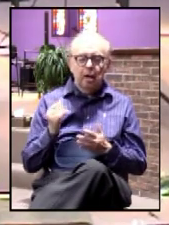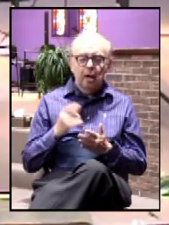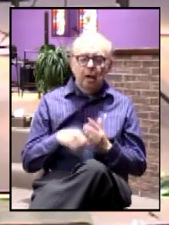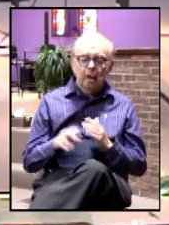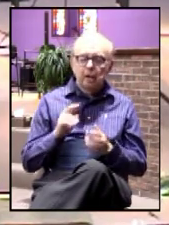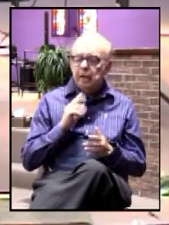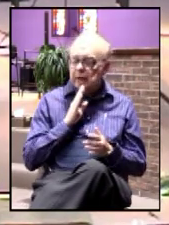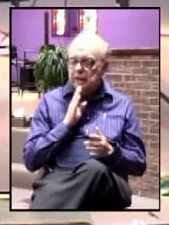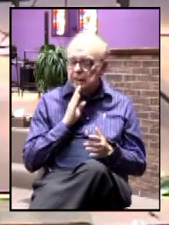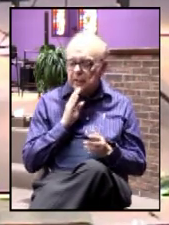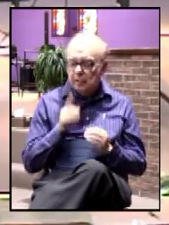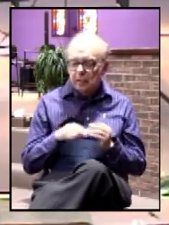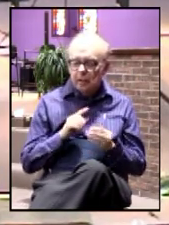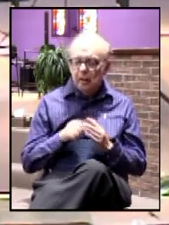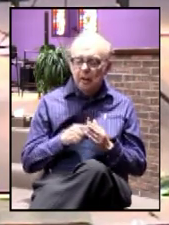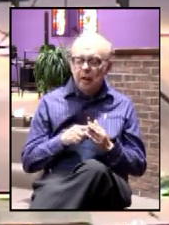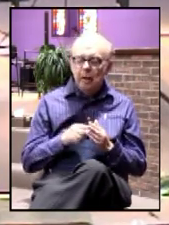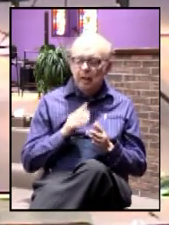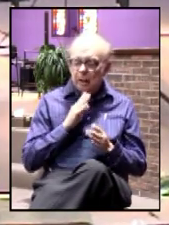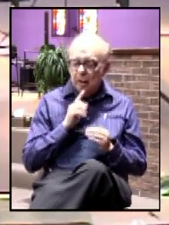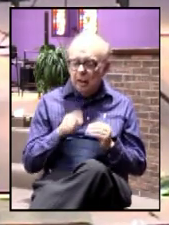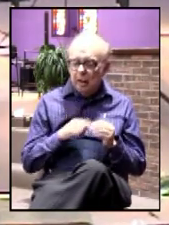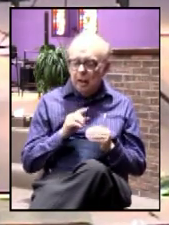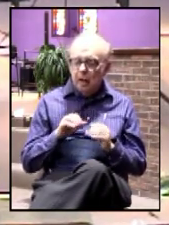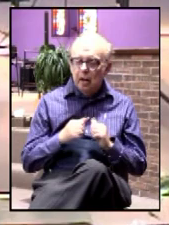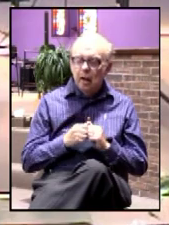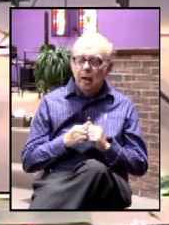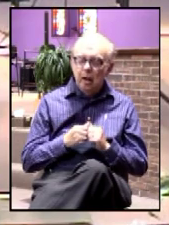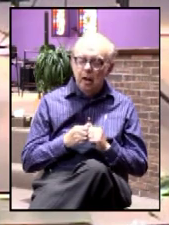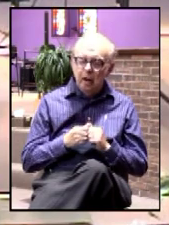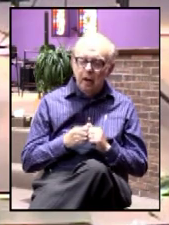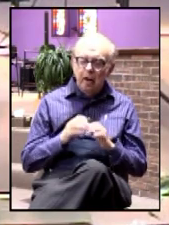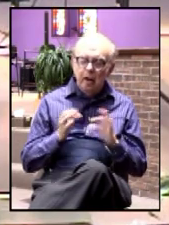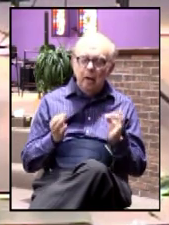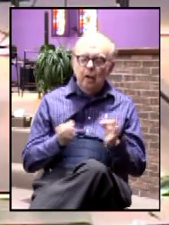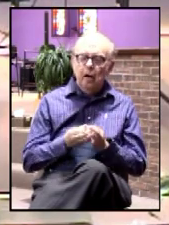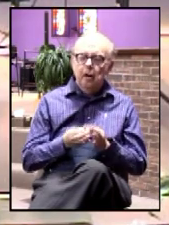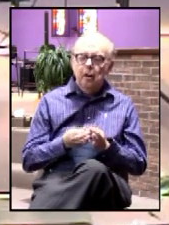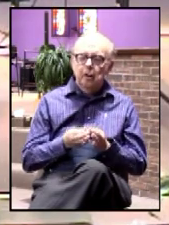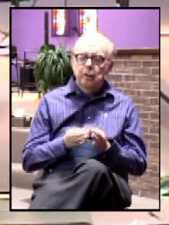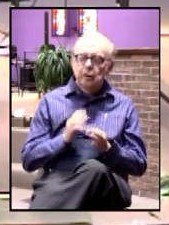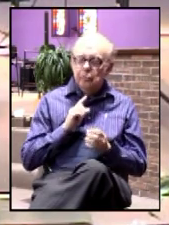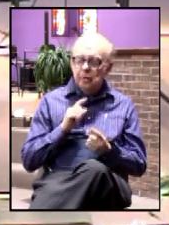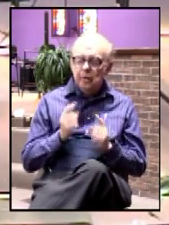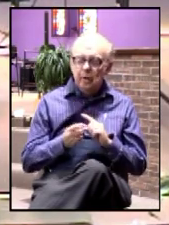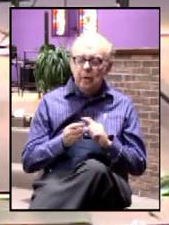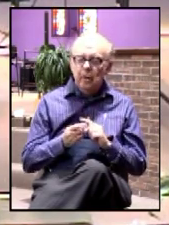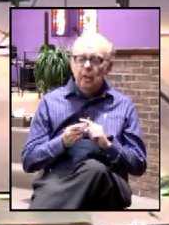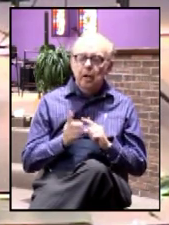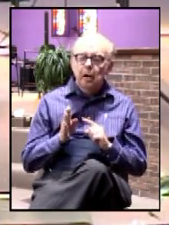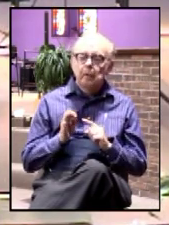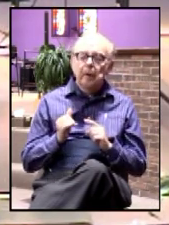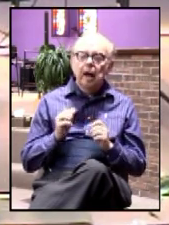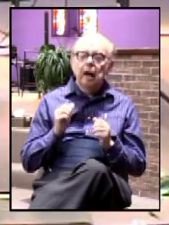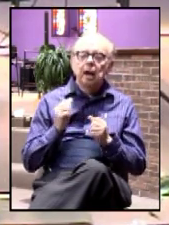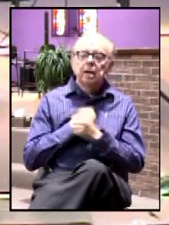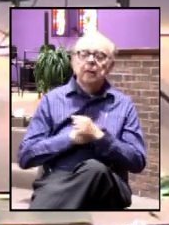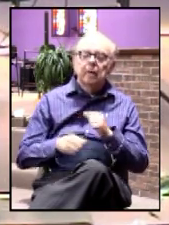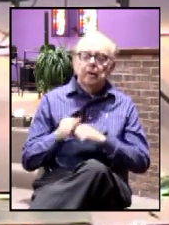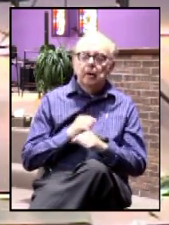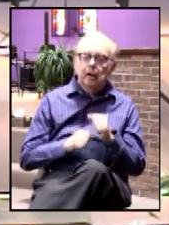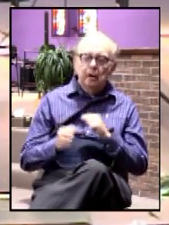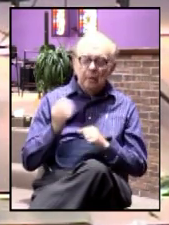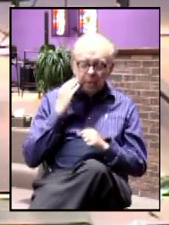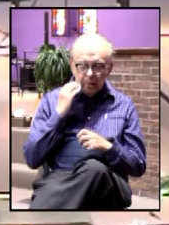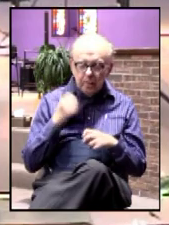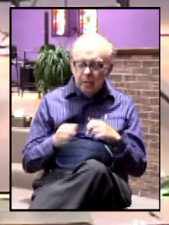What is he talking about? He begins to start talking about how families are changed by loving one another.